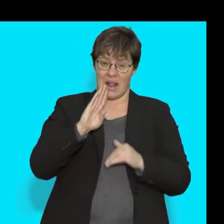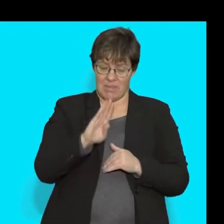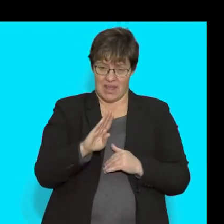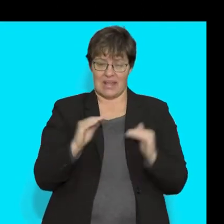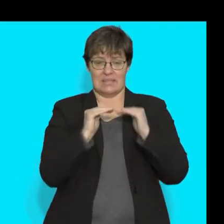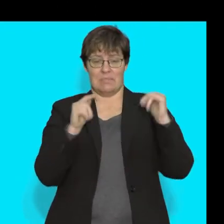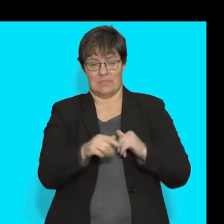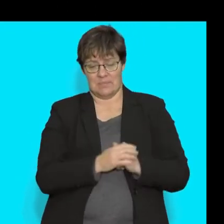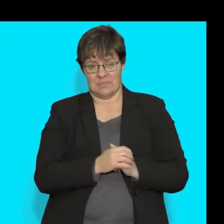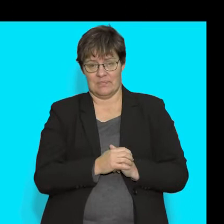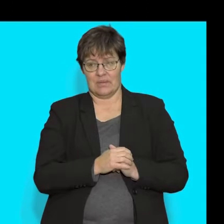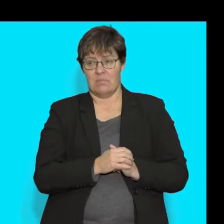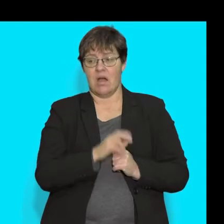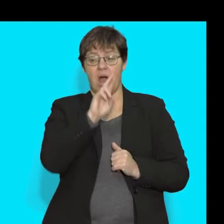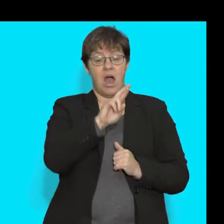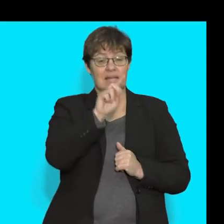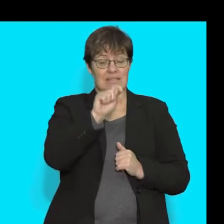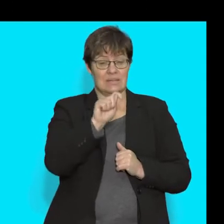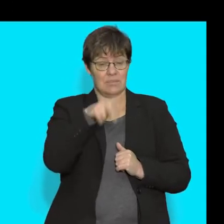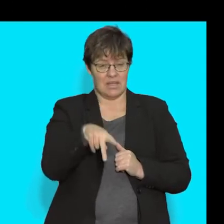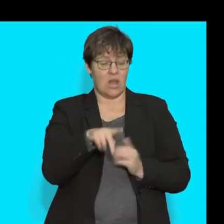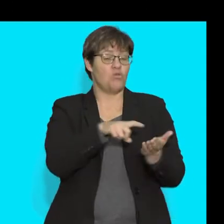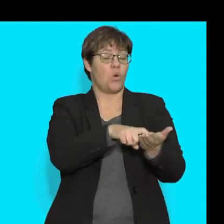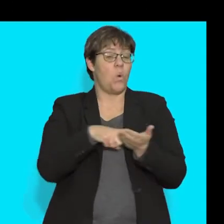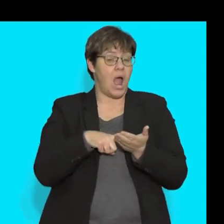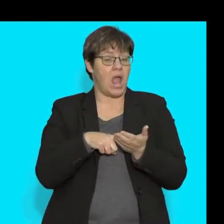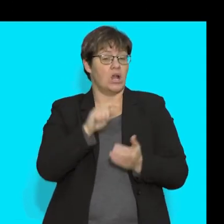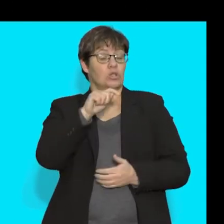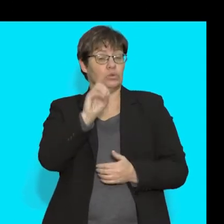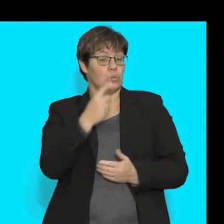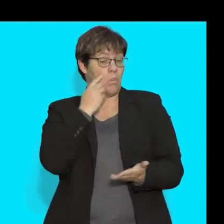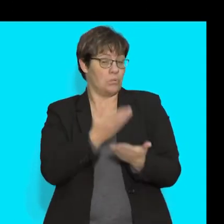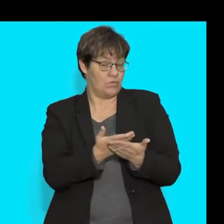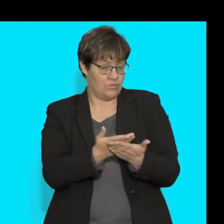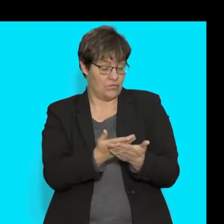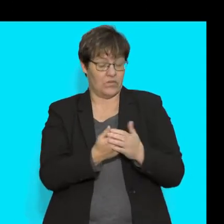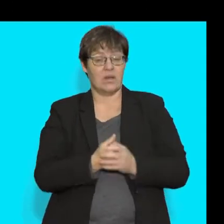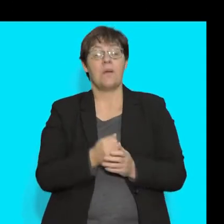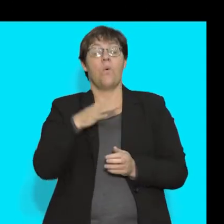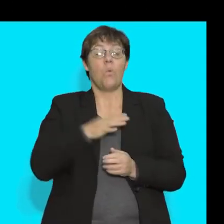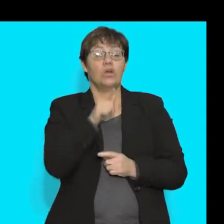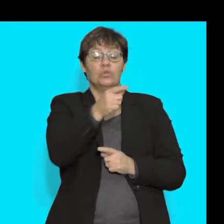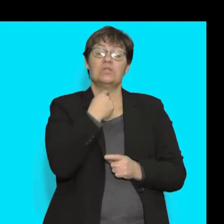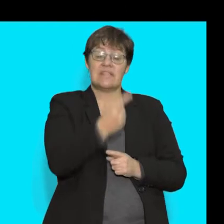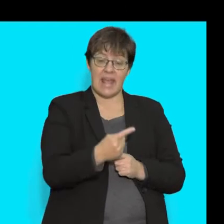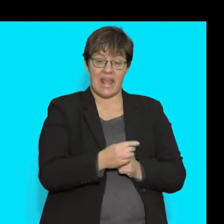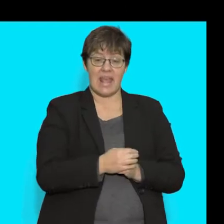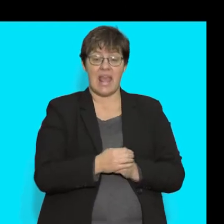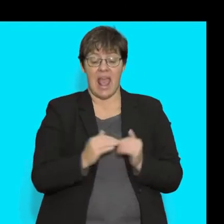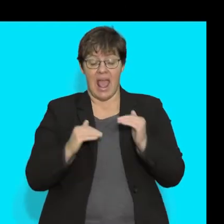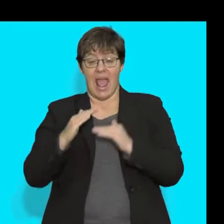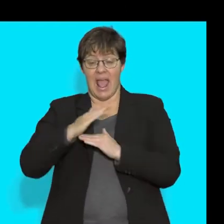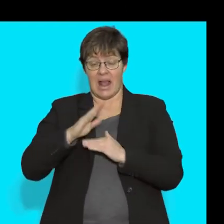actual fact, my RTP, which is required to prove, they want you to prove that angle B